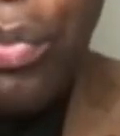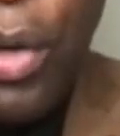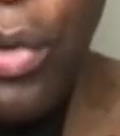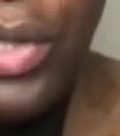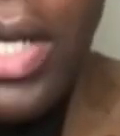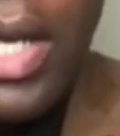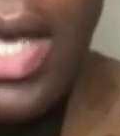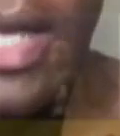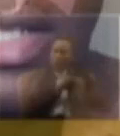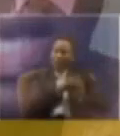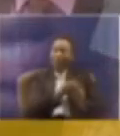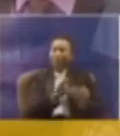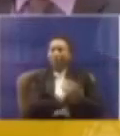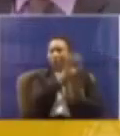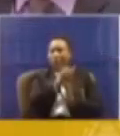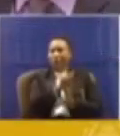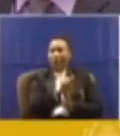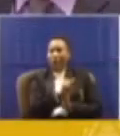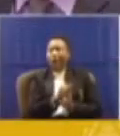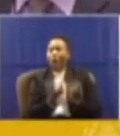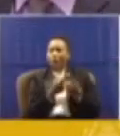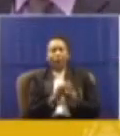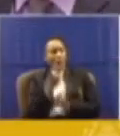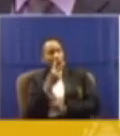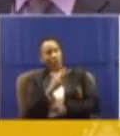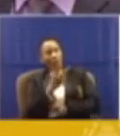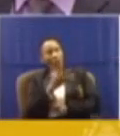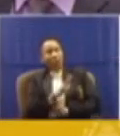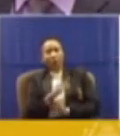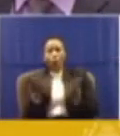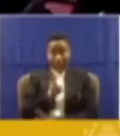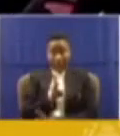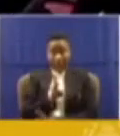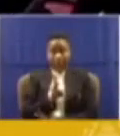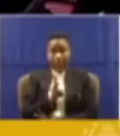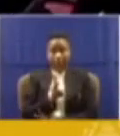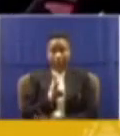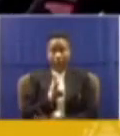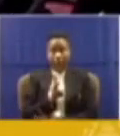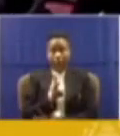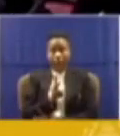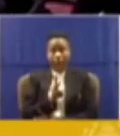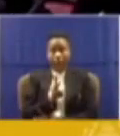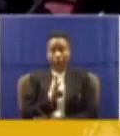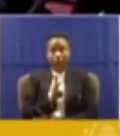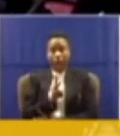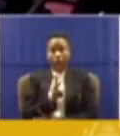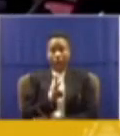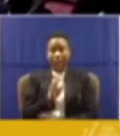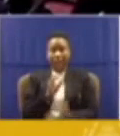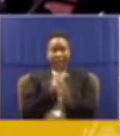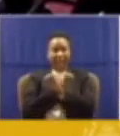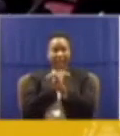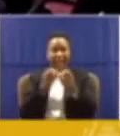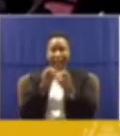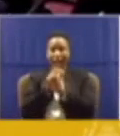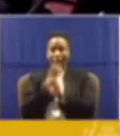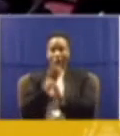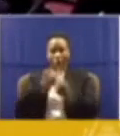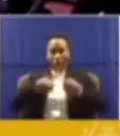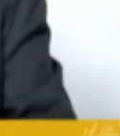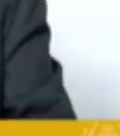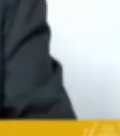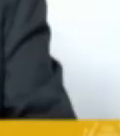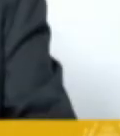to pose, and the NA table responds to say edit here or we're going to change it here. And then once it gets to